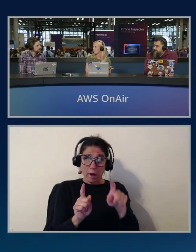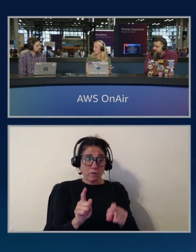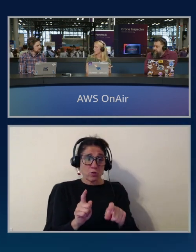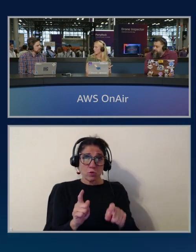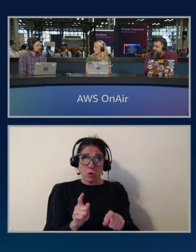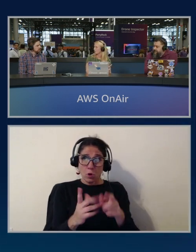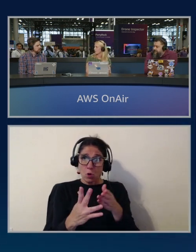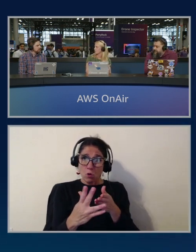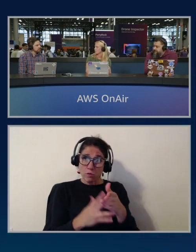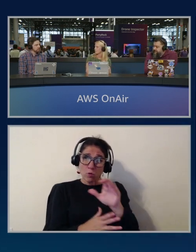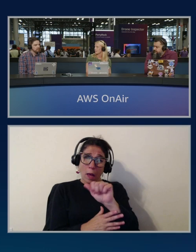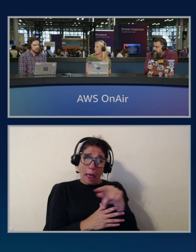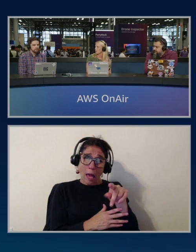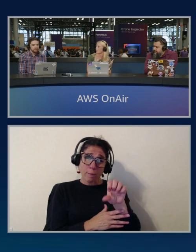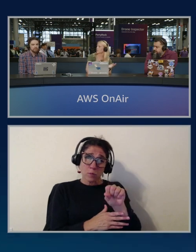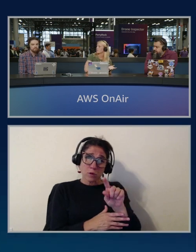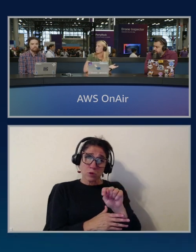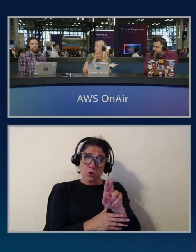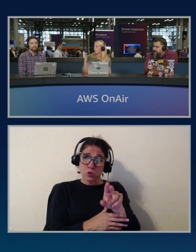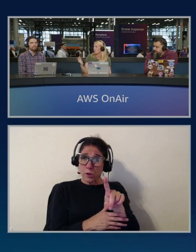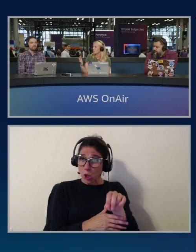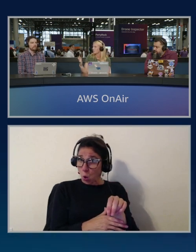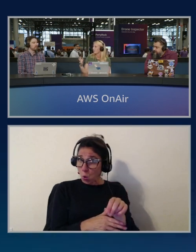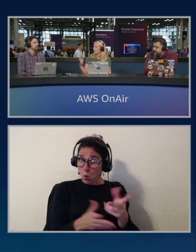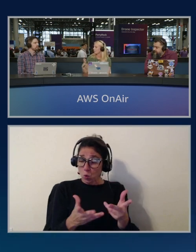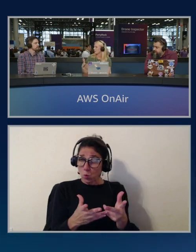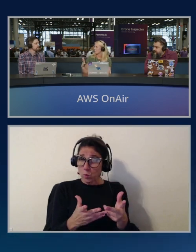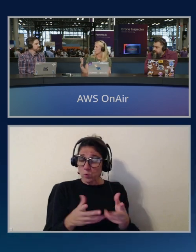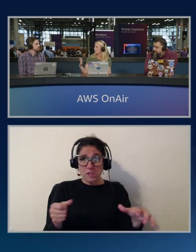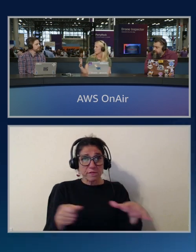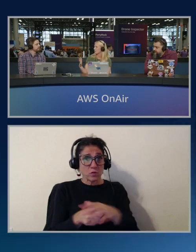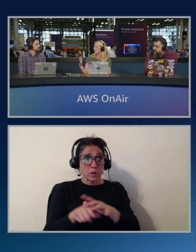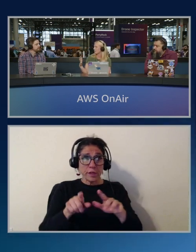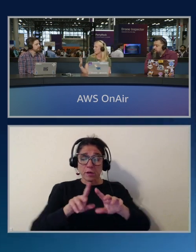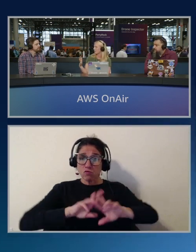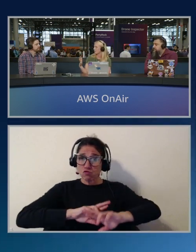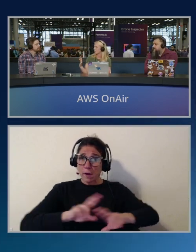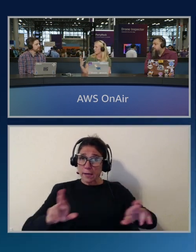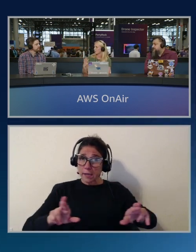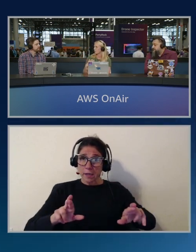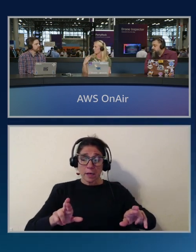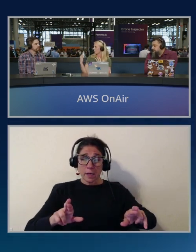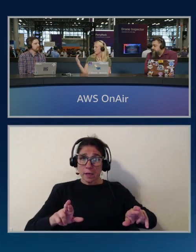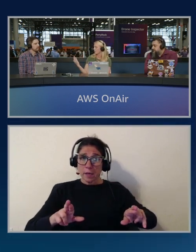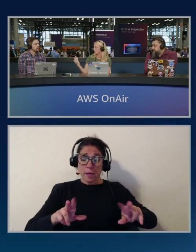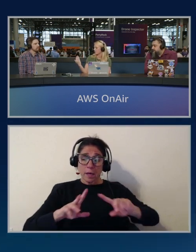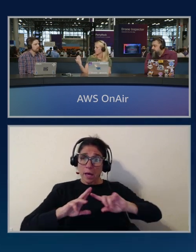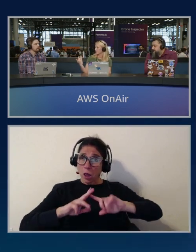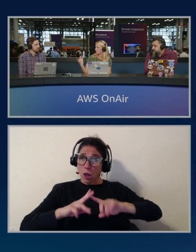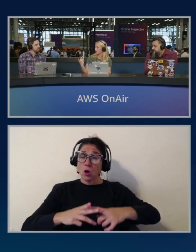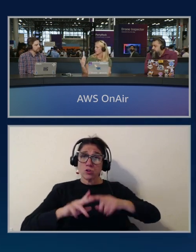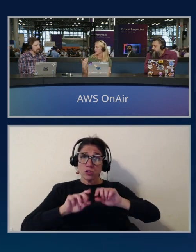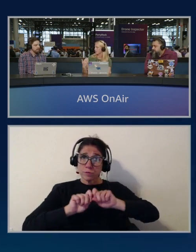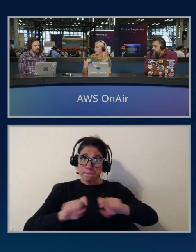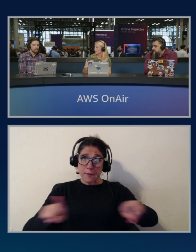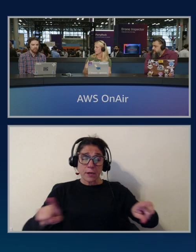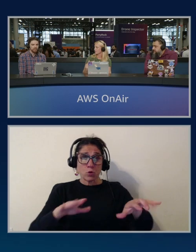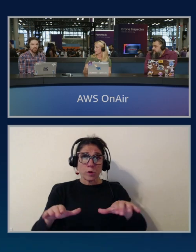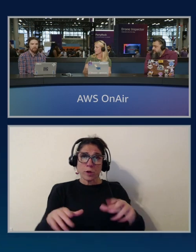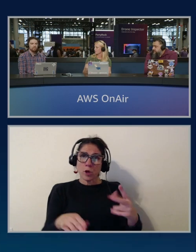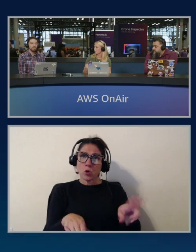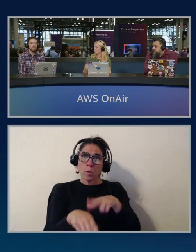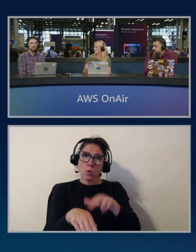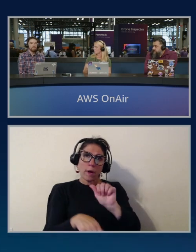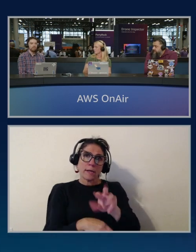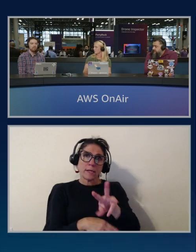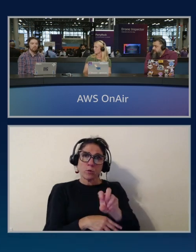App Studio if you want to make any changes to the app? Or once it's fully launched, can you make those changes in your normal AWS functioning? Yeah, great question.